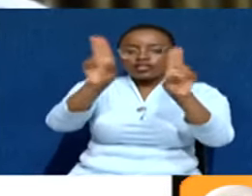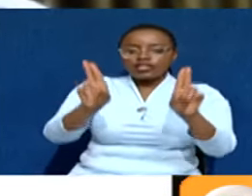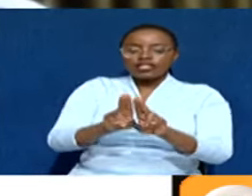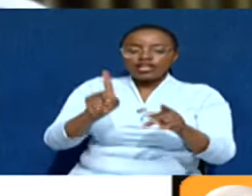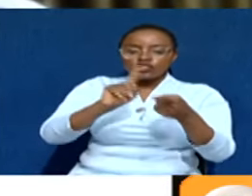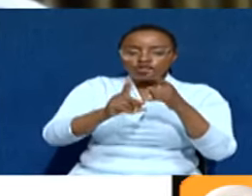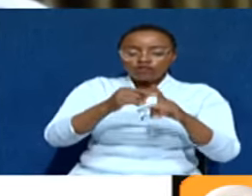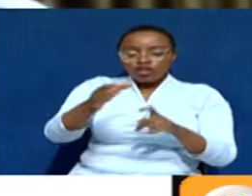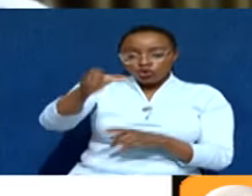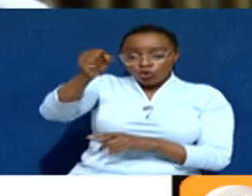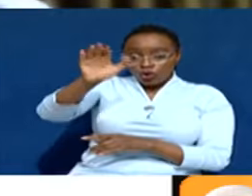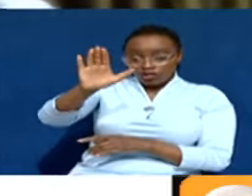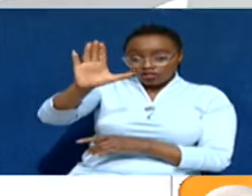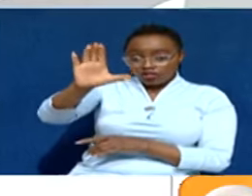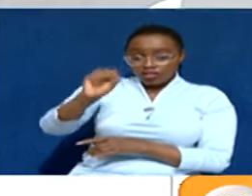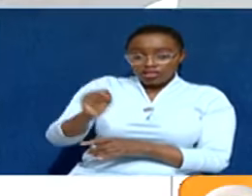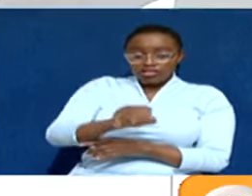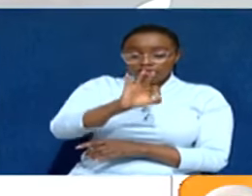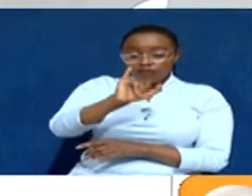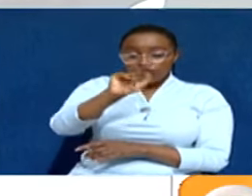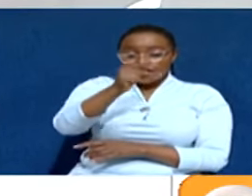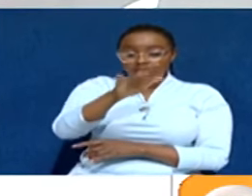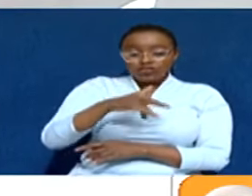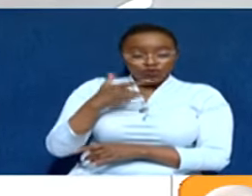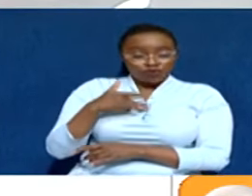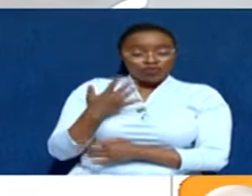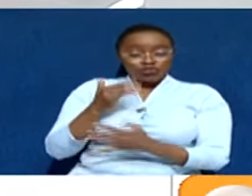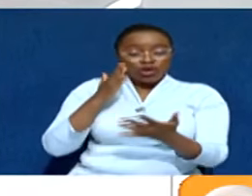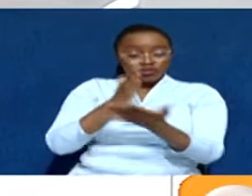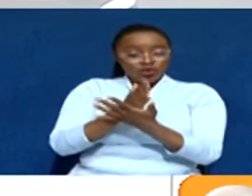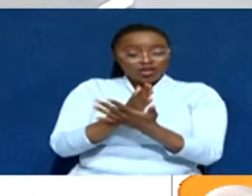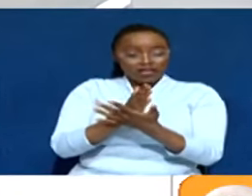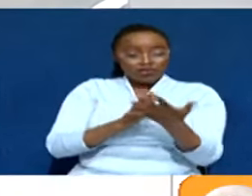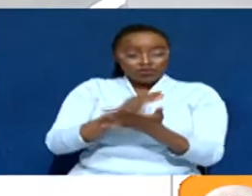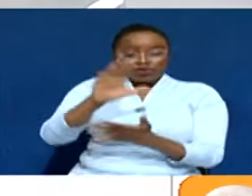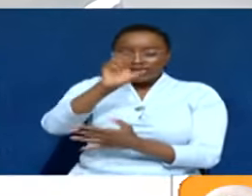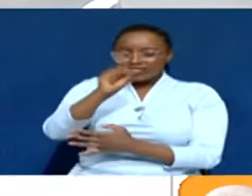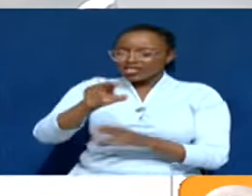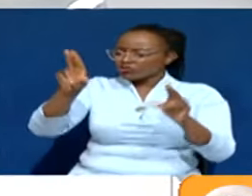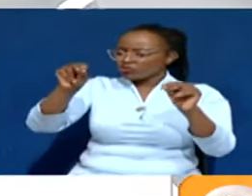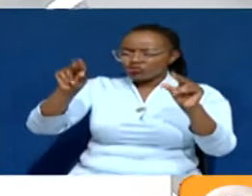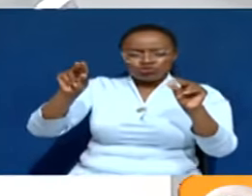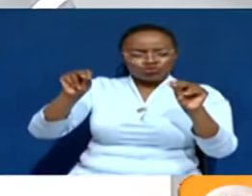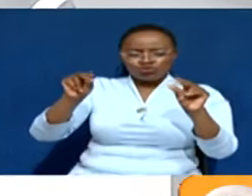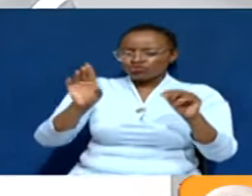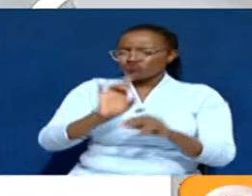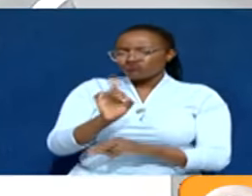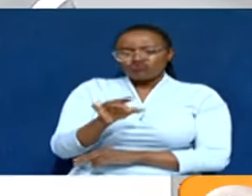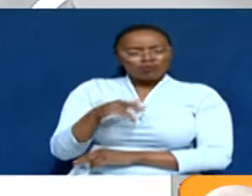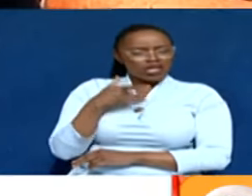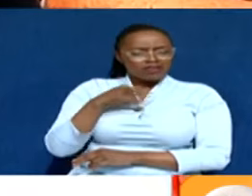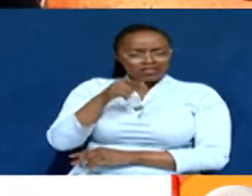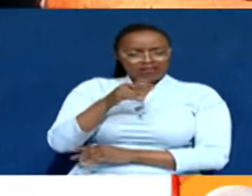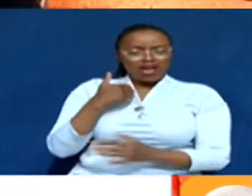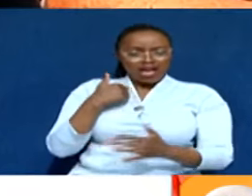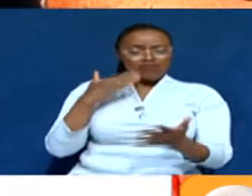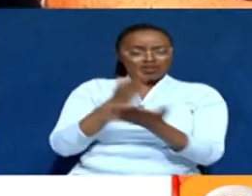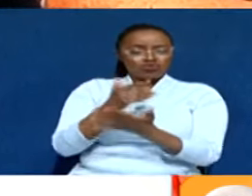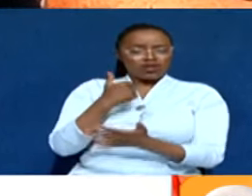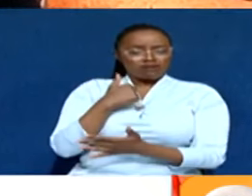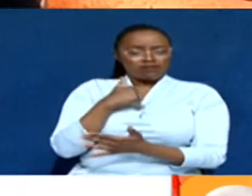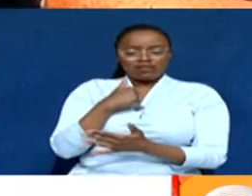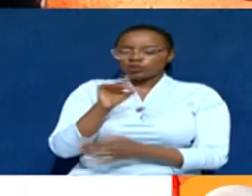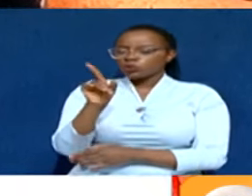standards. Okay, stand by, Bwana CS, stand by, Faith. Do you feel reassured by the CS? No, no. You don't feel reassured at all? I don't feel